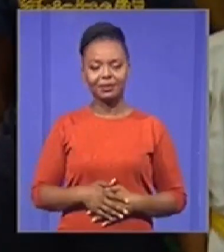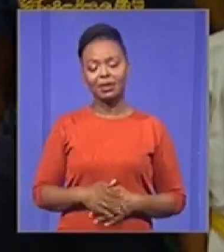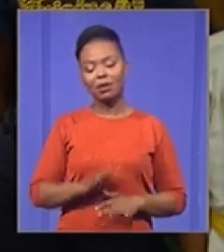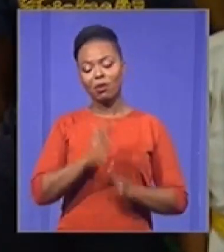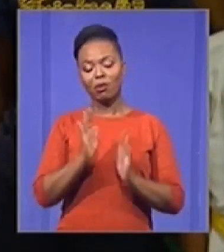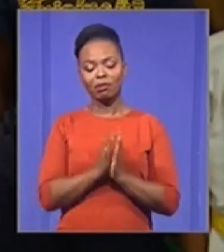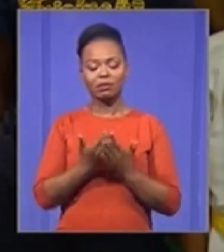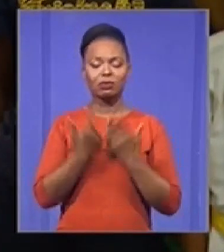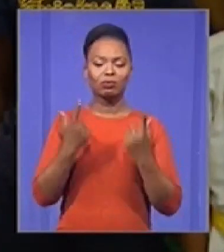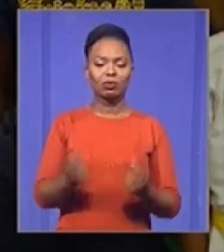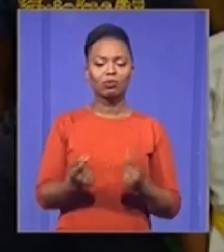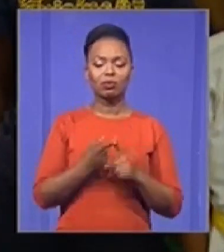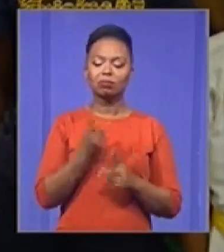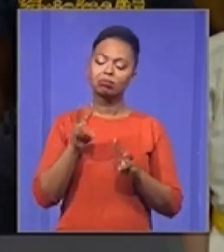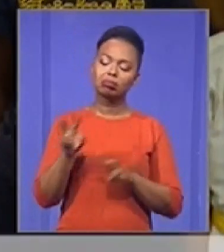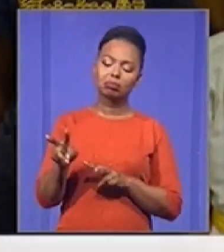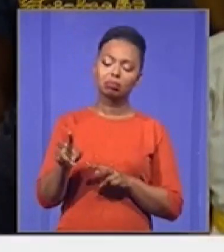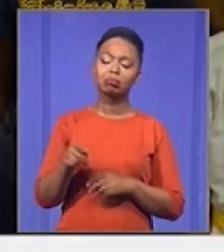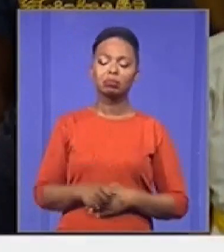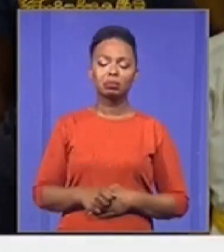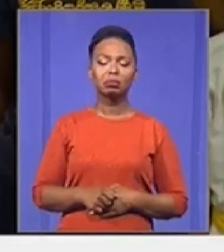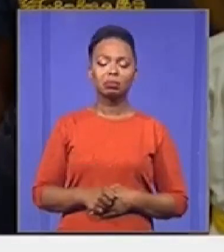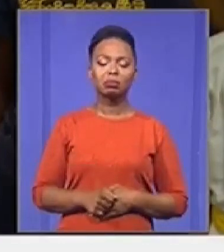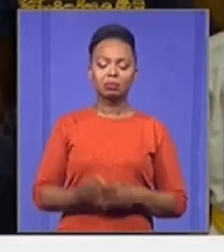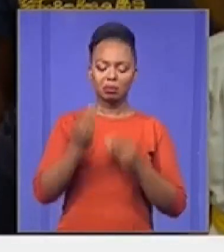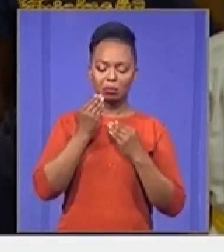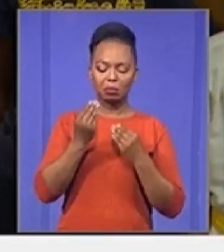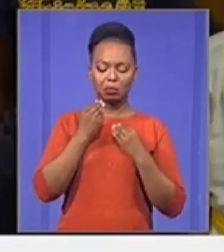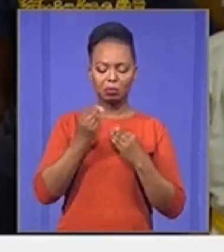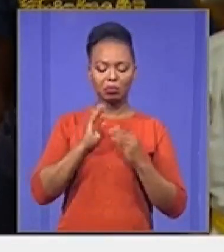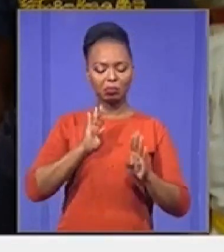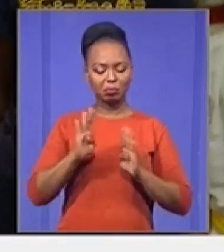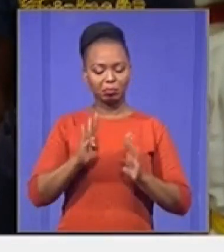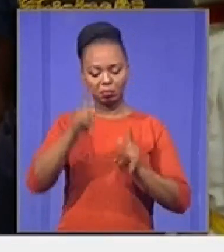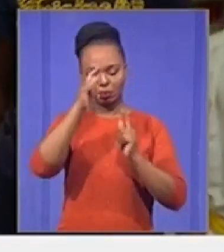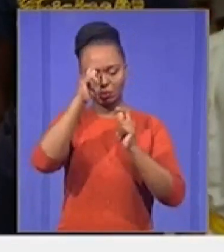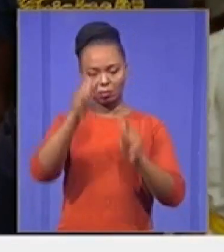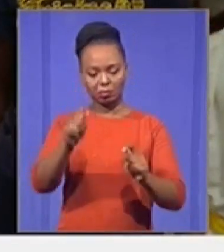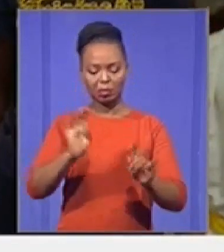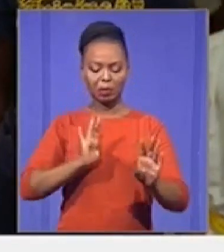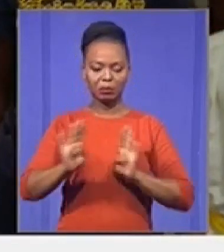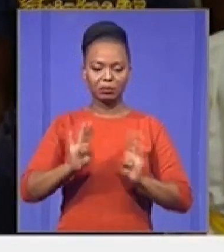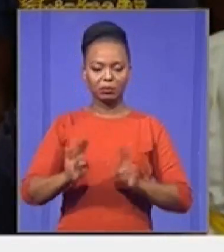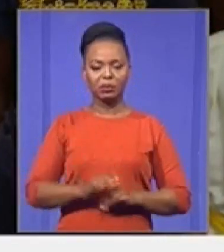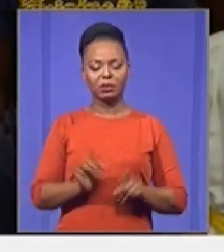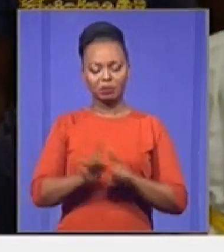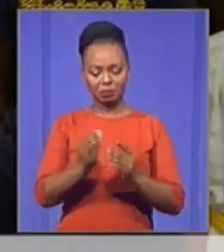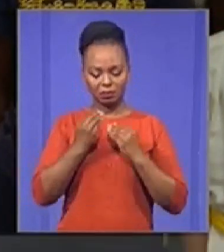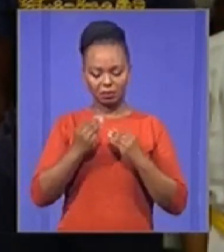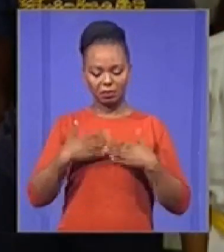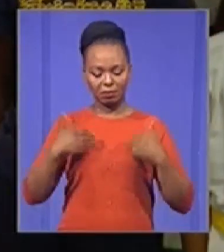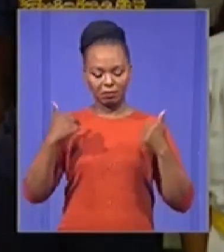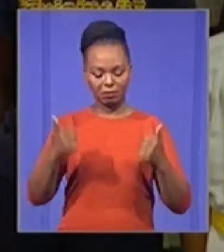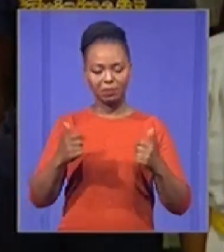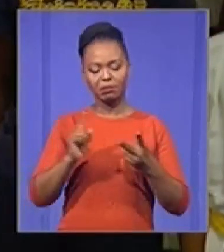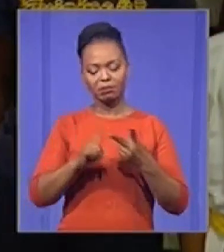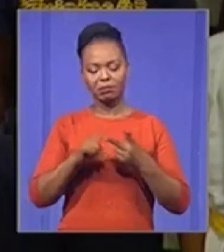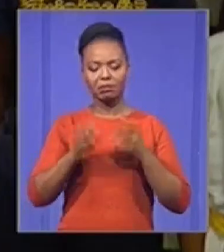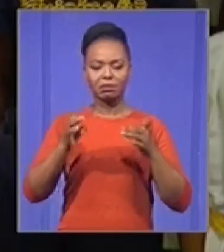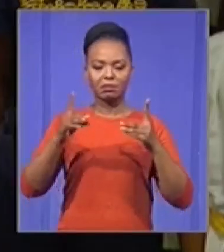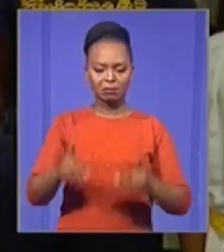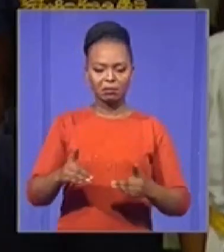see from those people is what it does. It teaches you discipline, respect, and it also helps with your education. It helps you